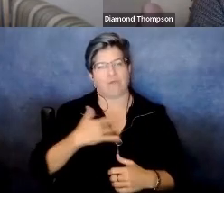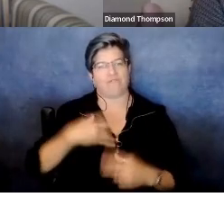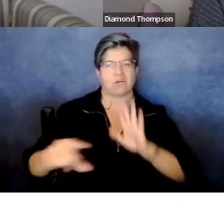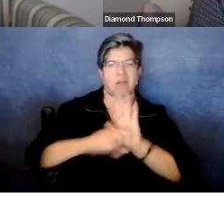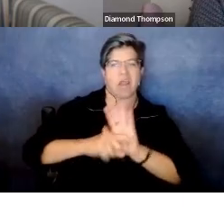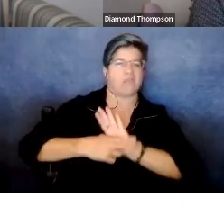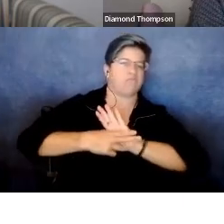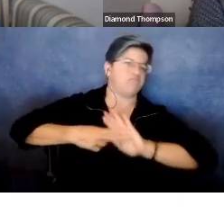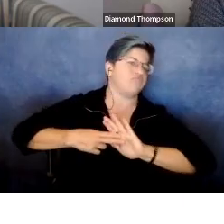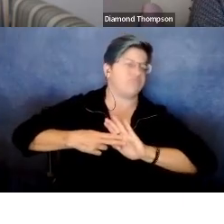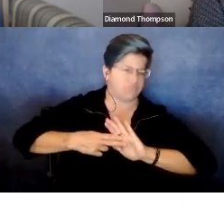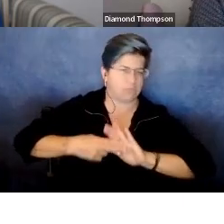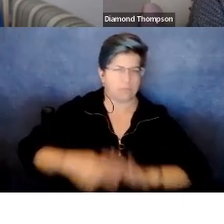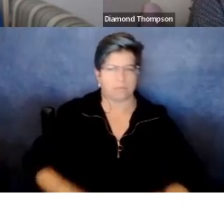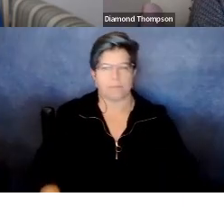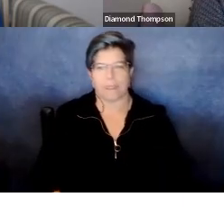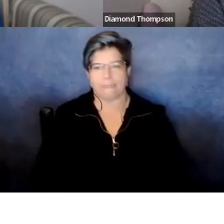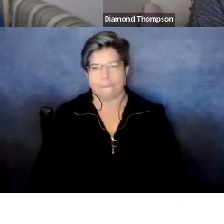judged.